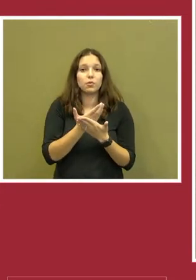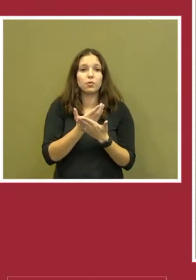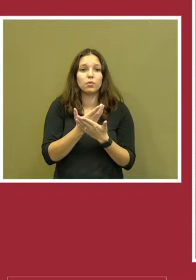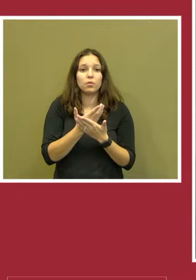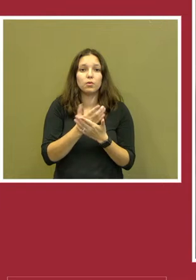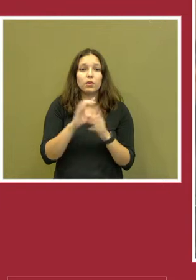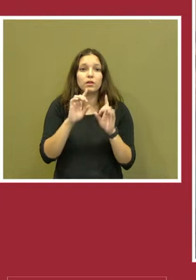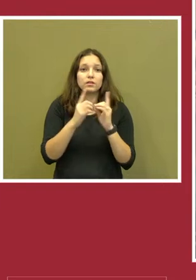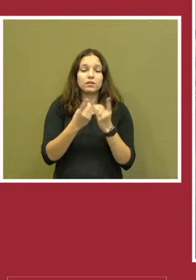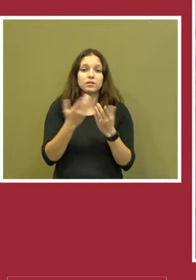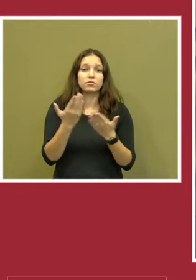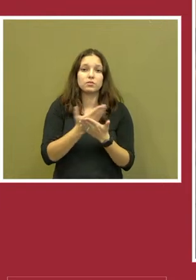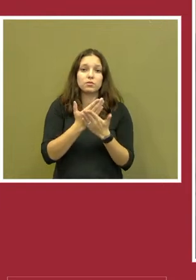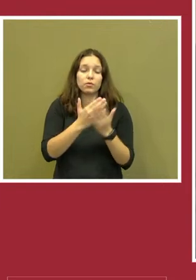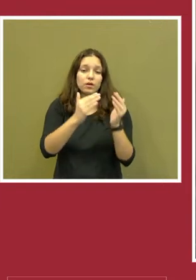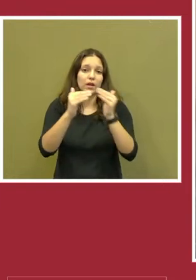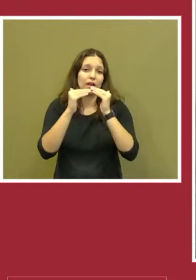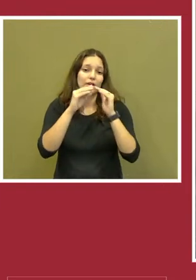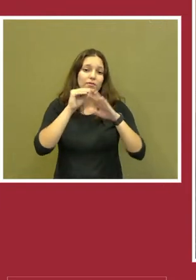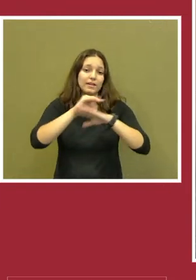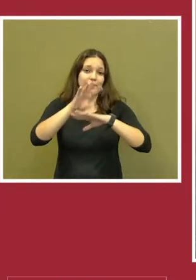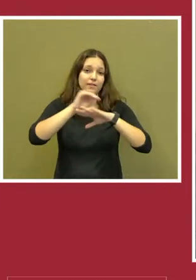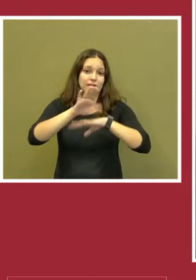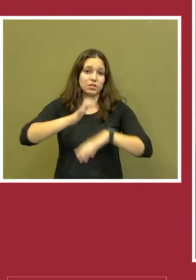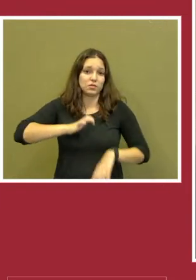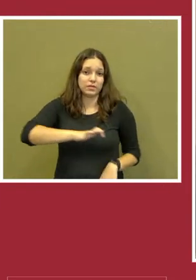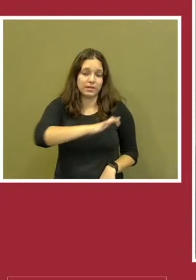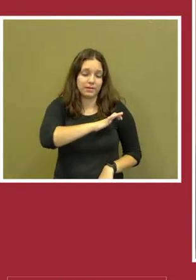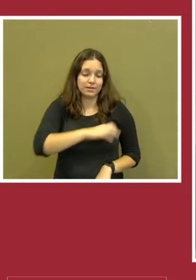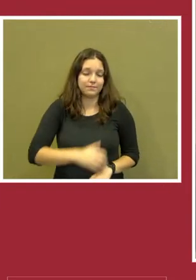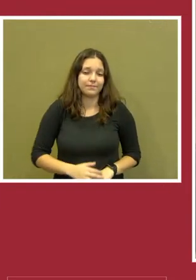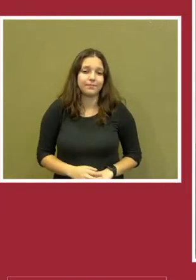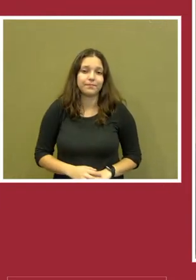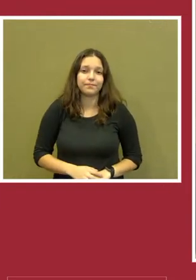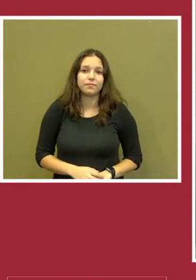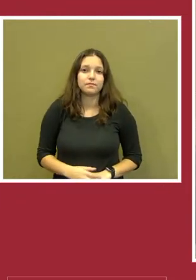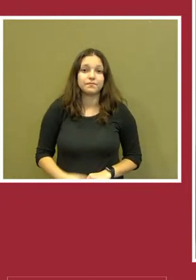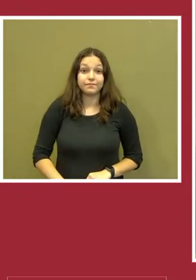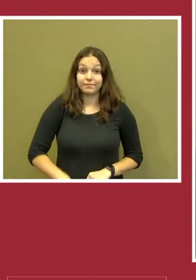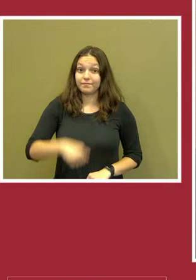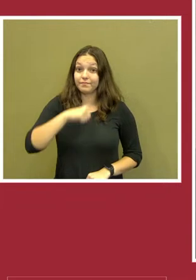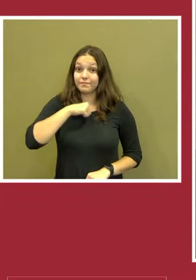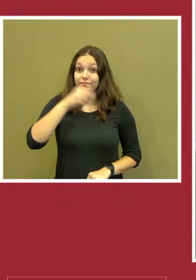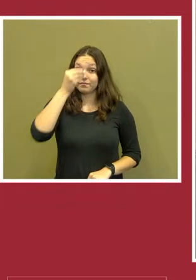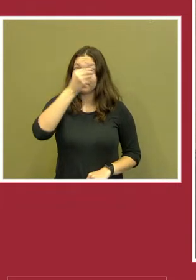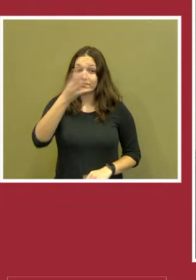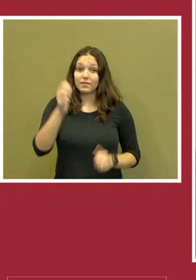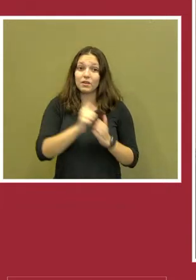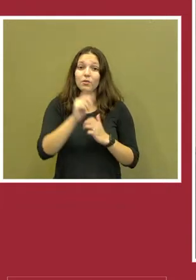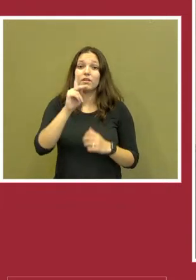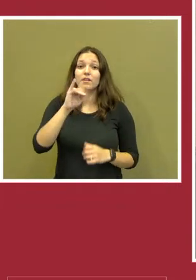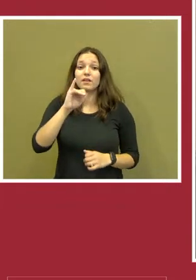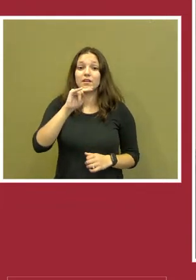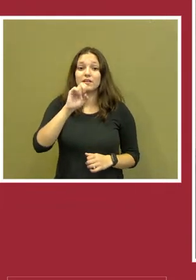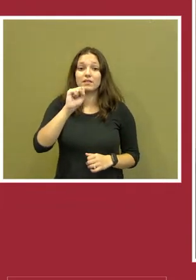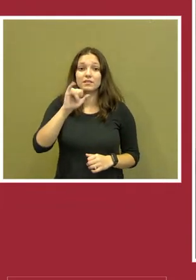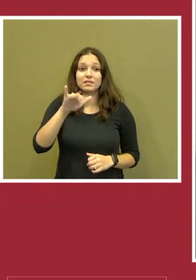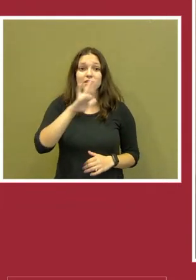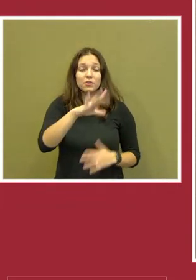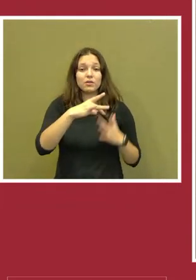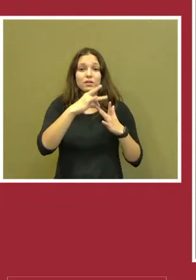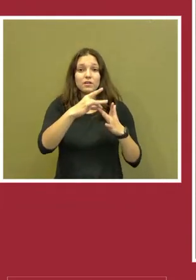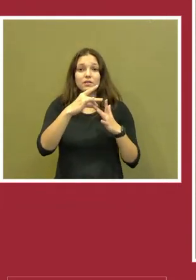our district's new equity advisory committee. And I'm proud to say with Kinsey's leadership and the work of the